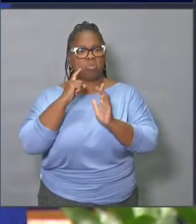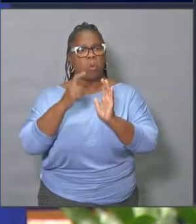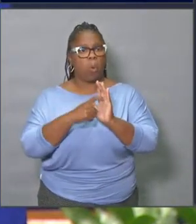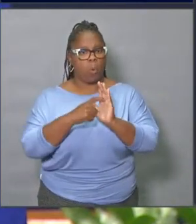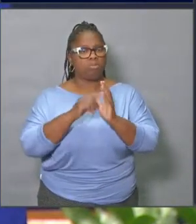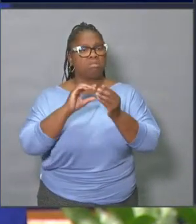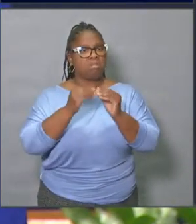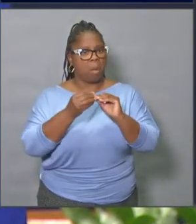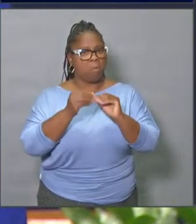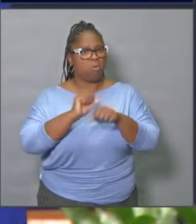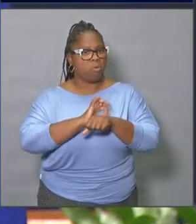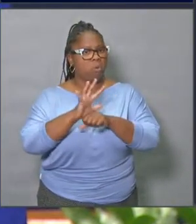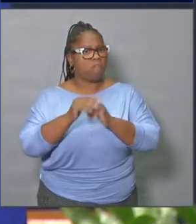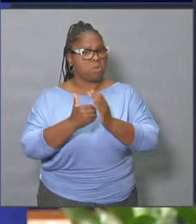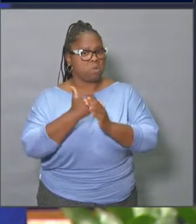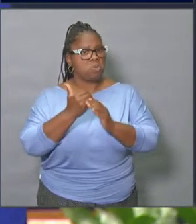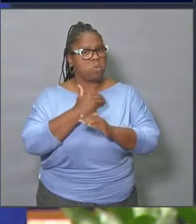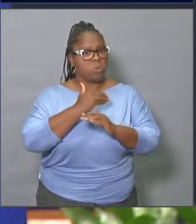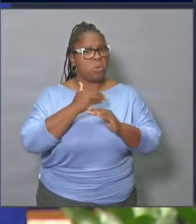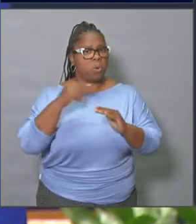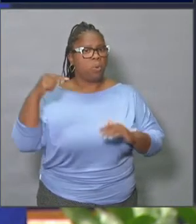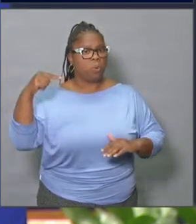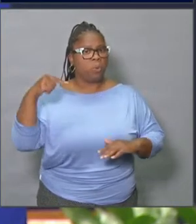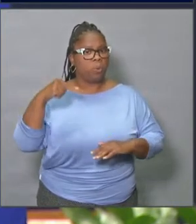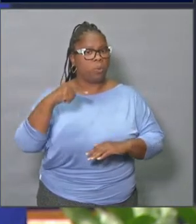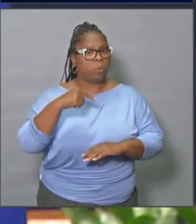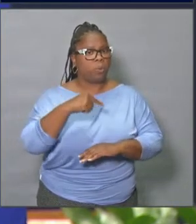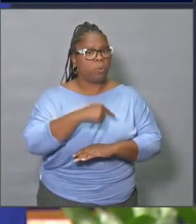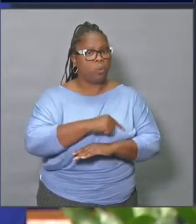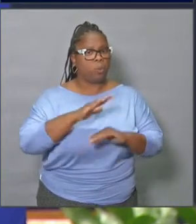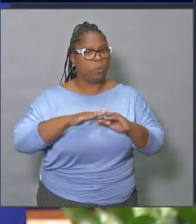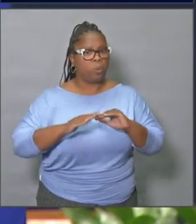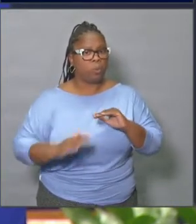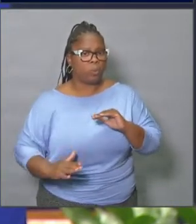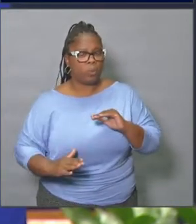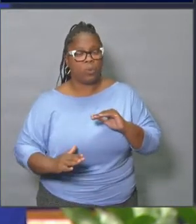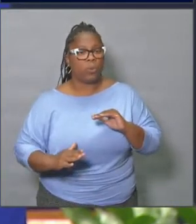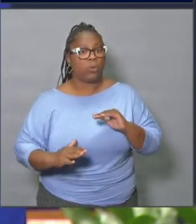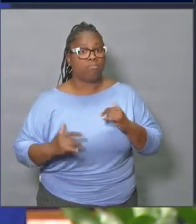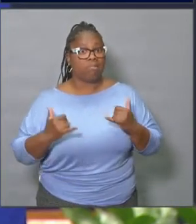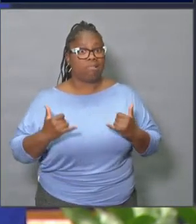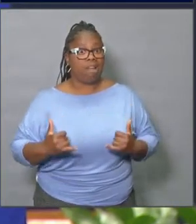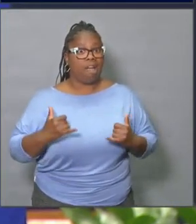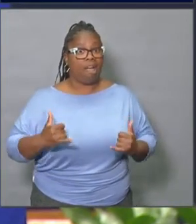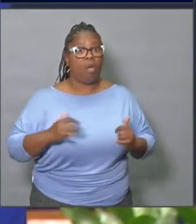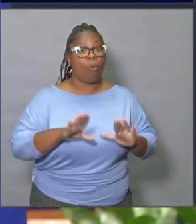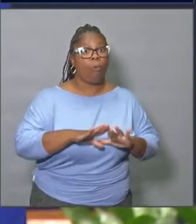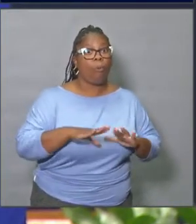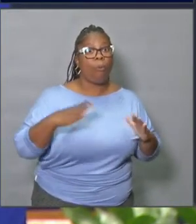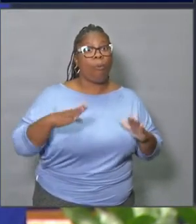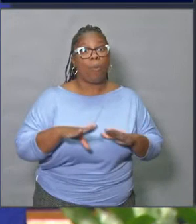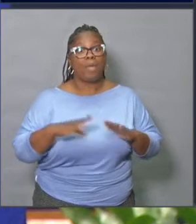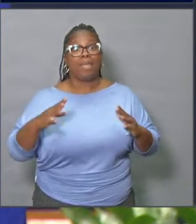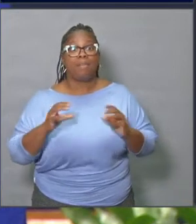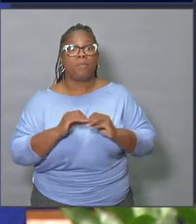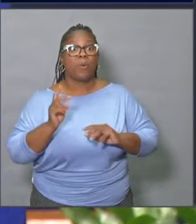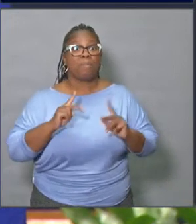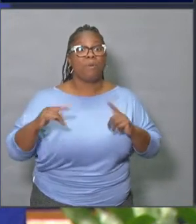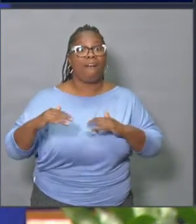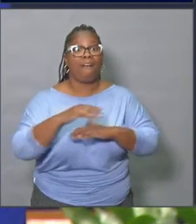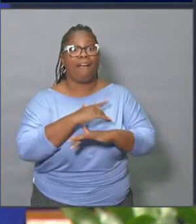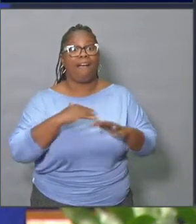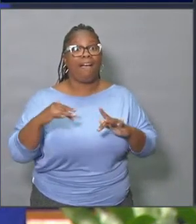reported Friday, and again will report today, the model is now more certain that R has increased again slightly and is now greater than